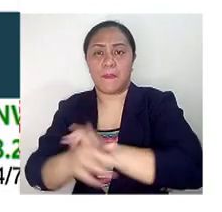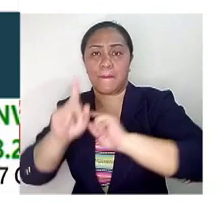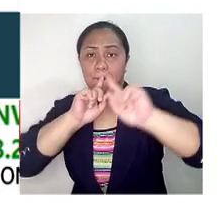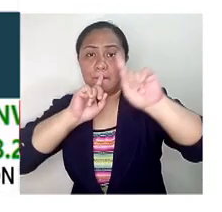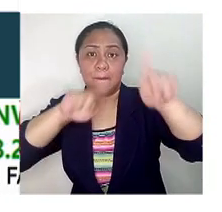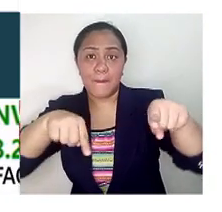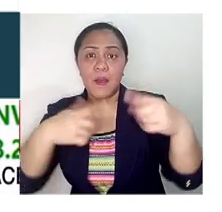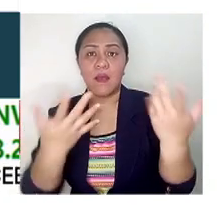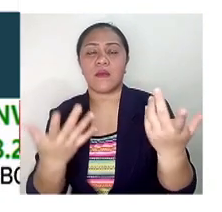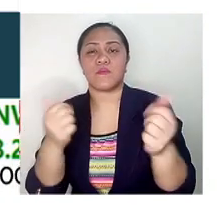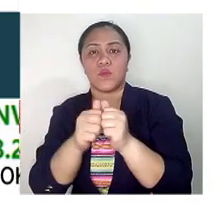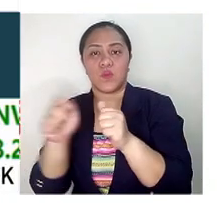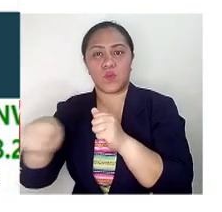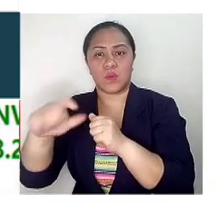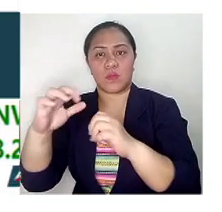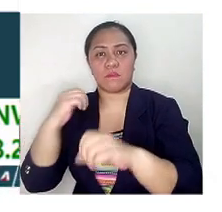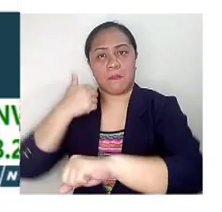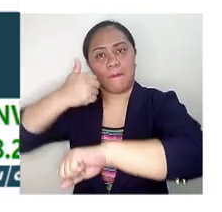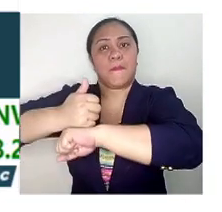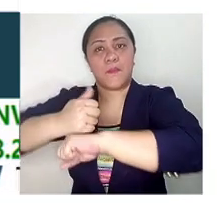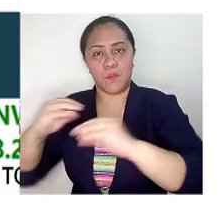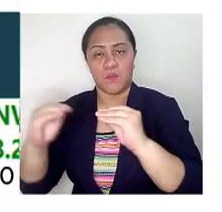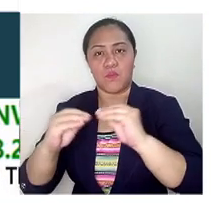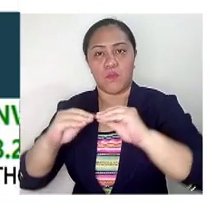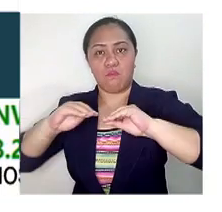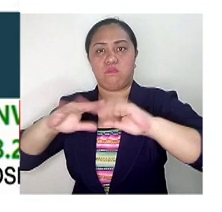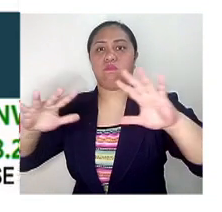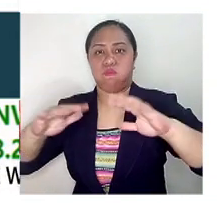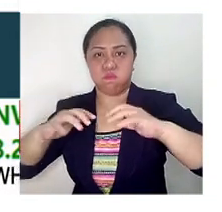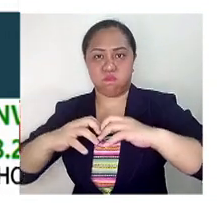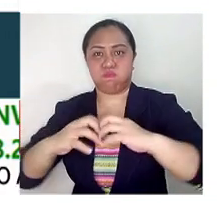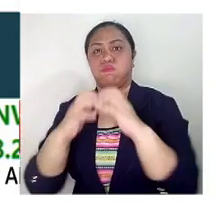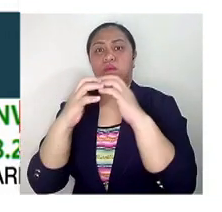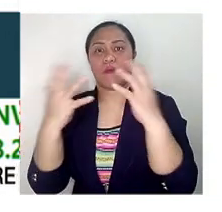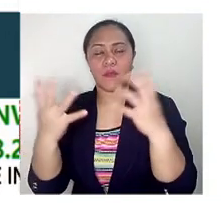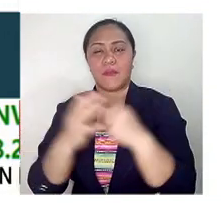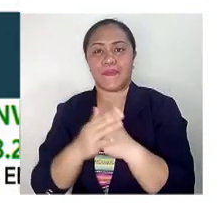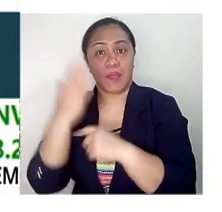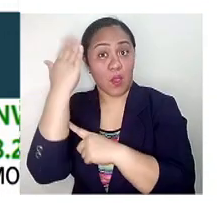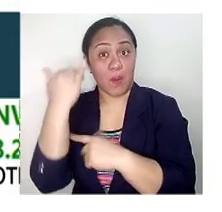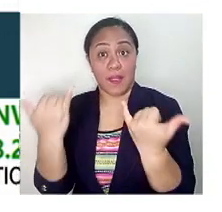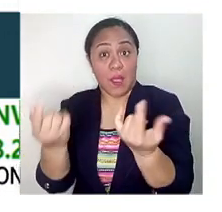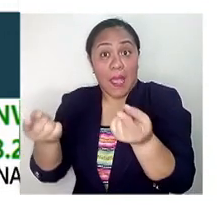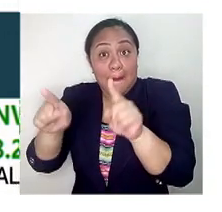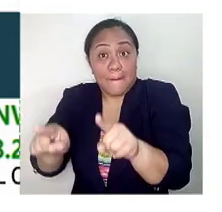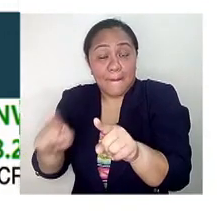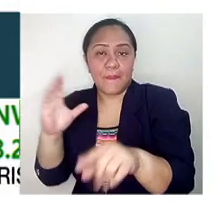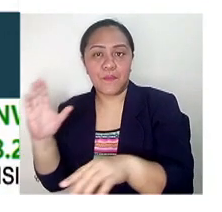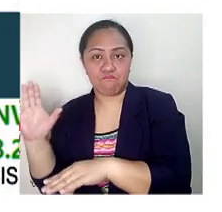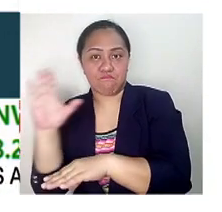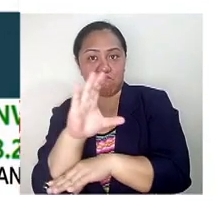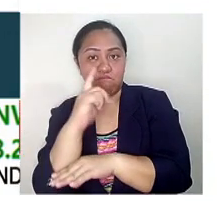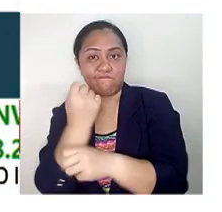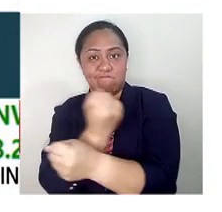the destabilizing effect of this buildup. Because what's really happening is that in the course of building up their security